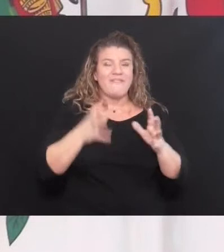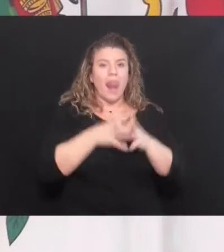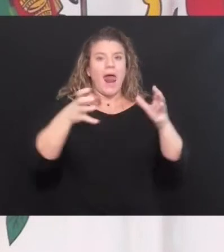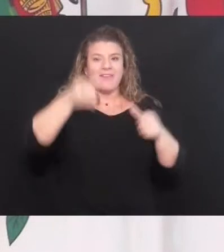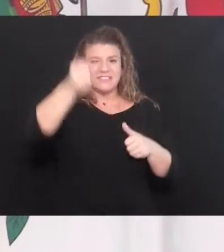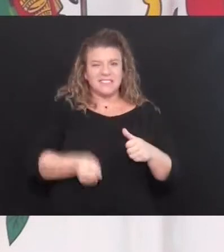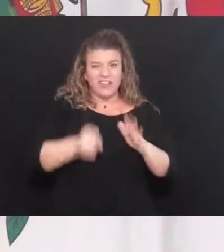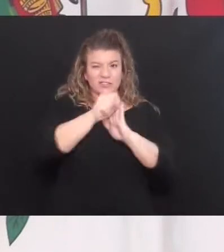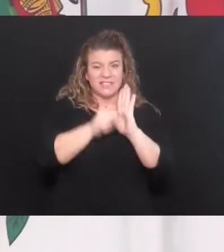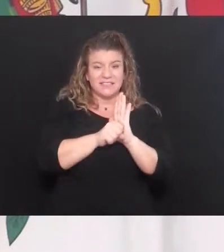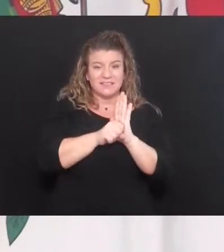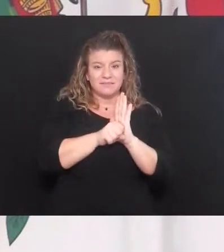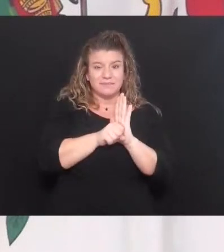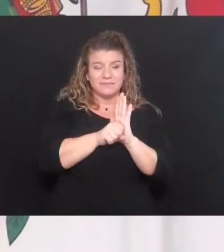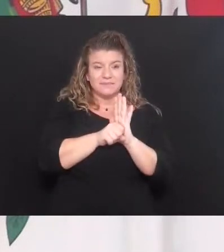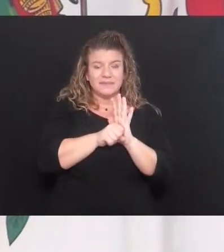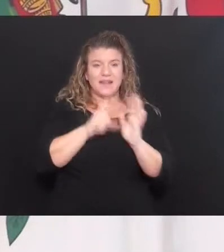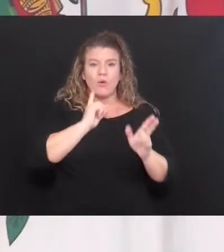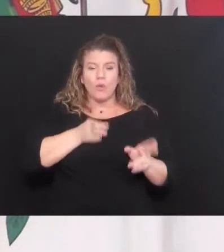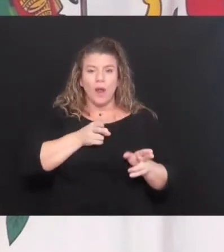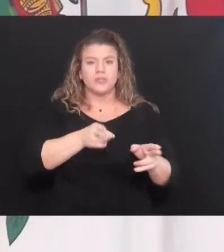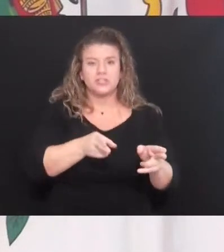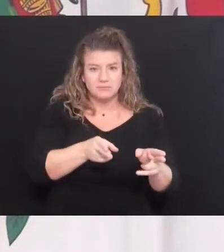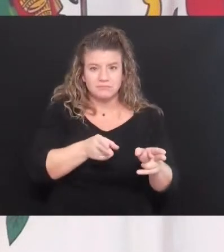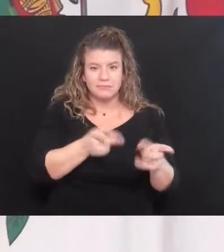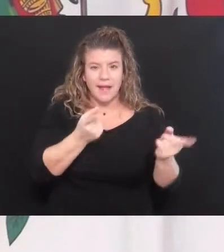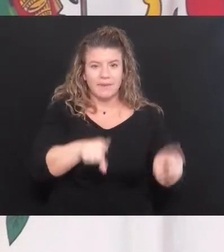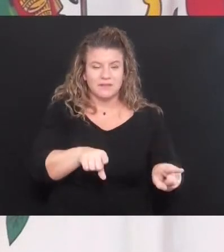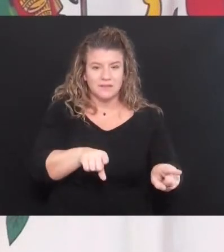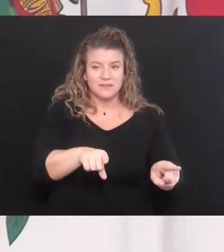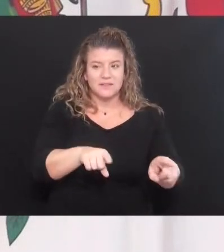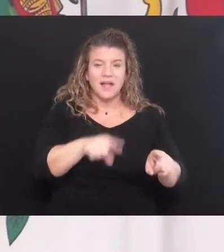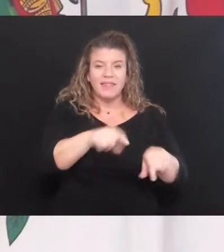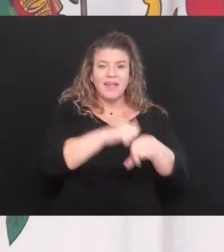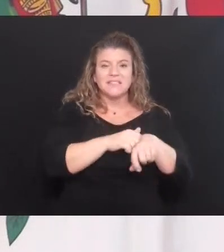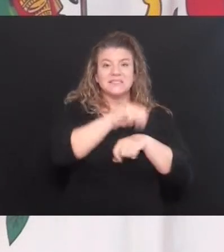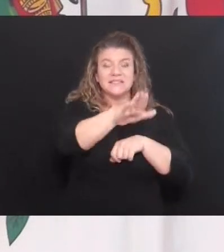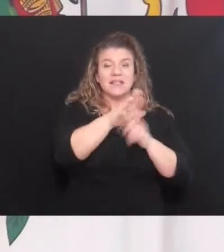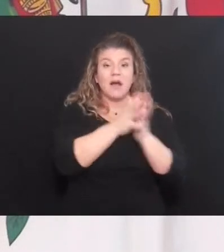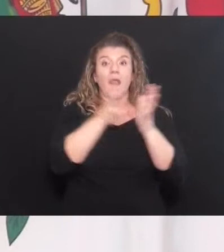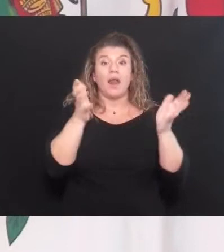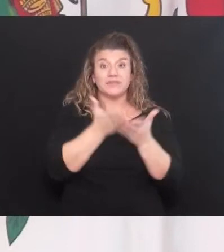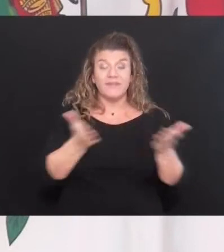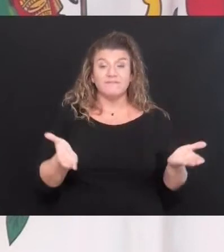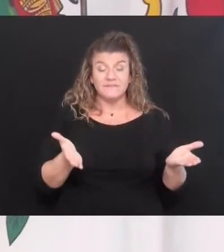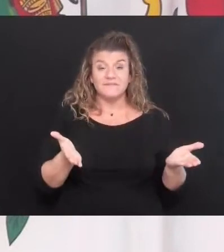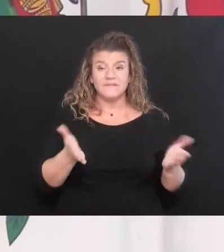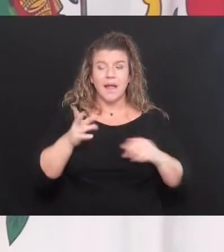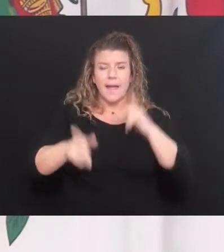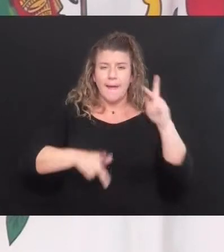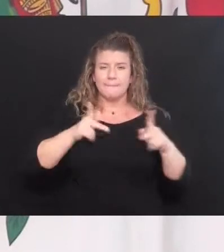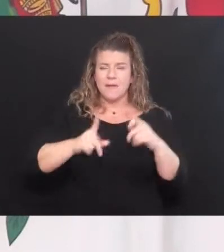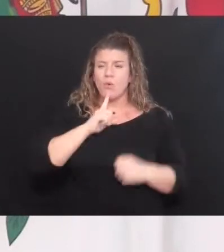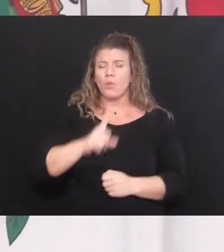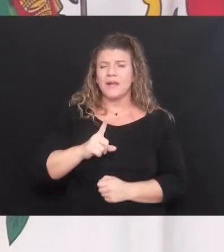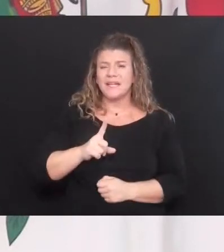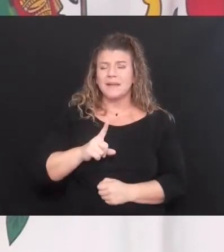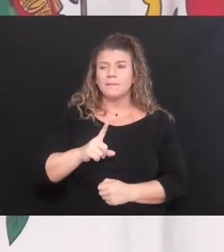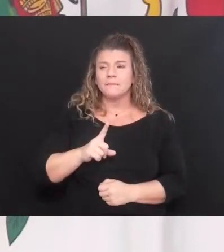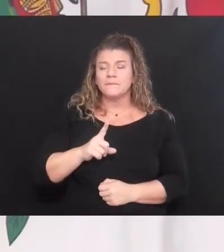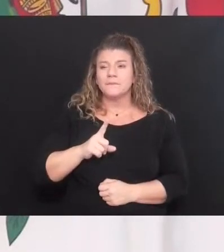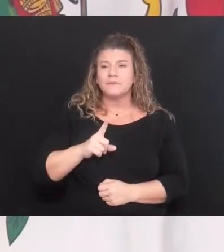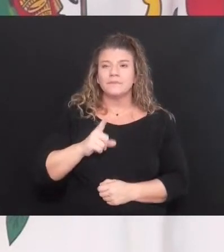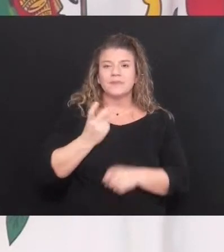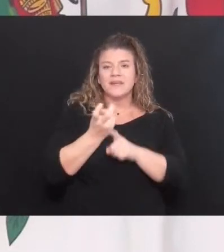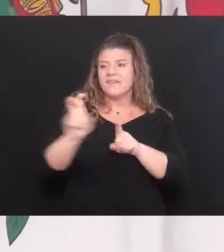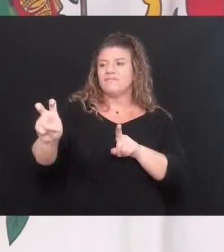states that rushed the bank, and they sent out an awful lot of stuff, and people really, you know, deferring